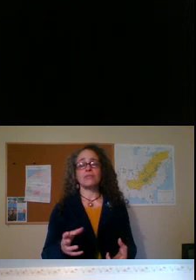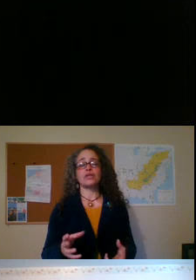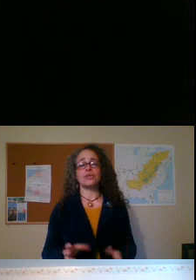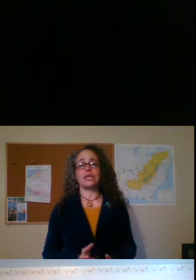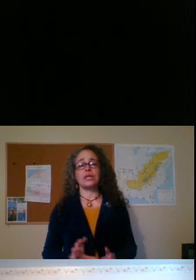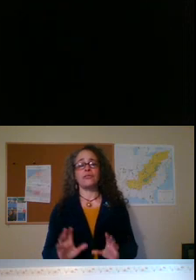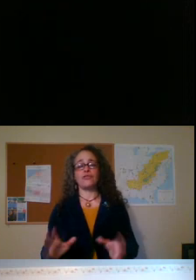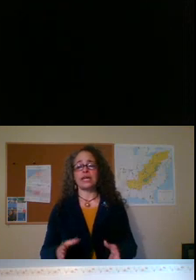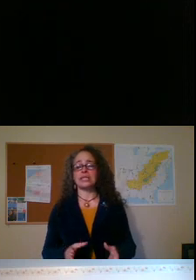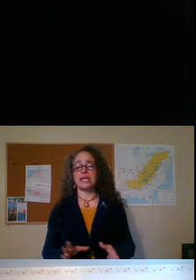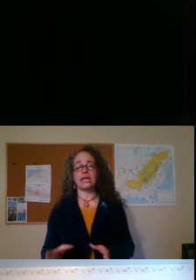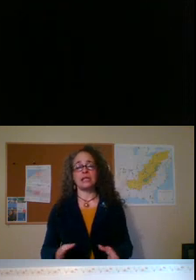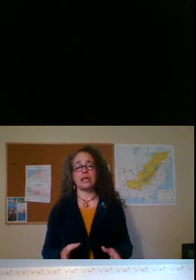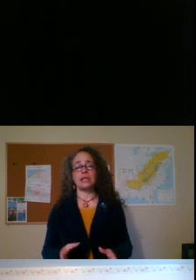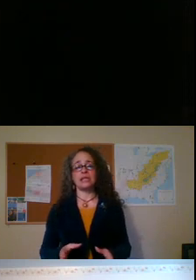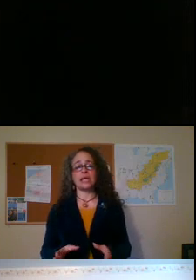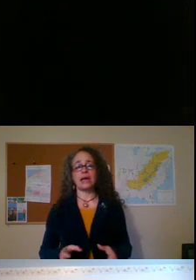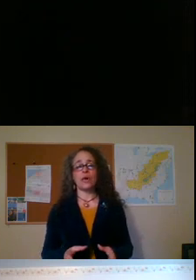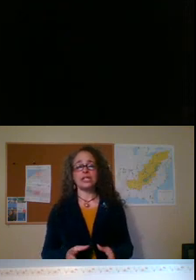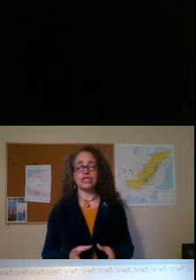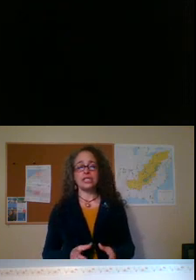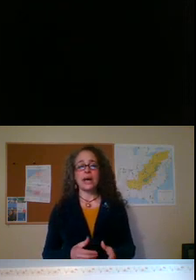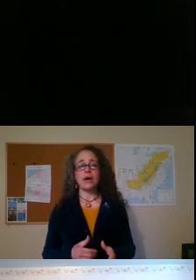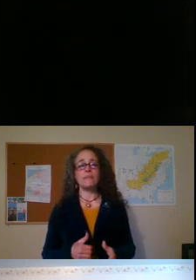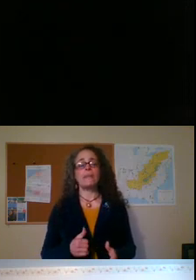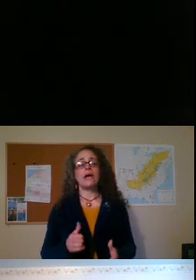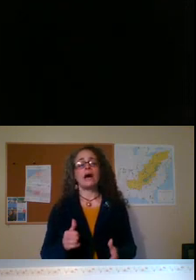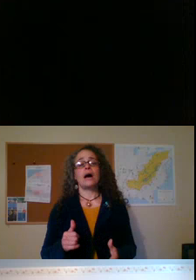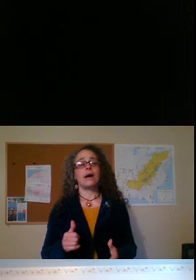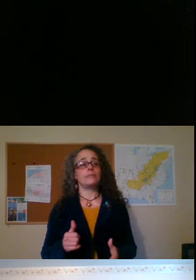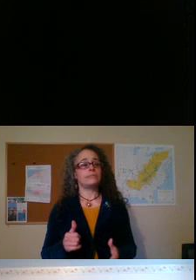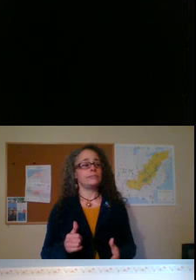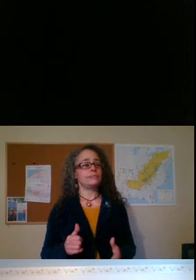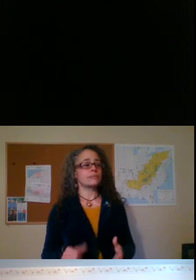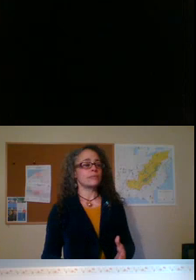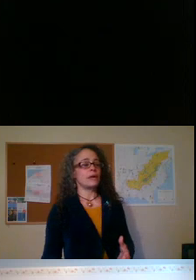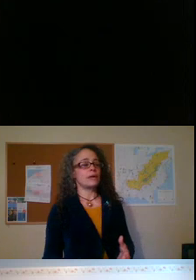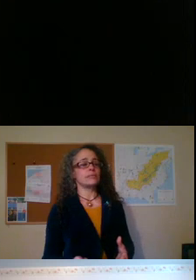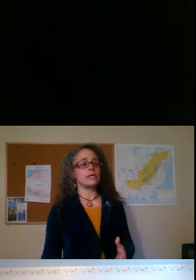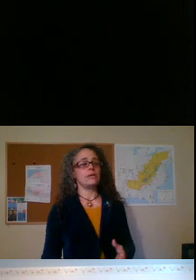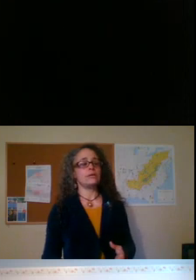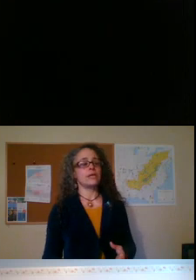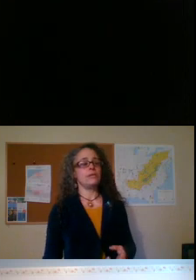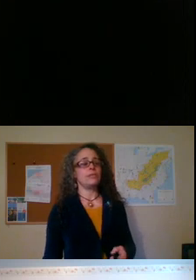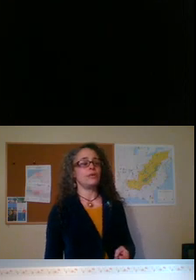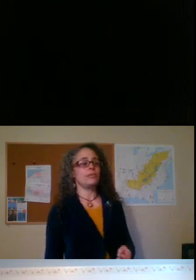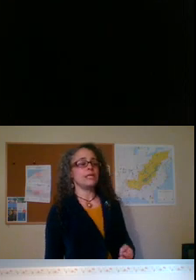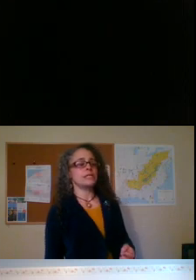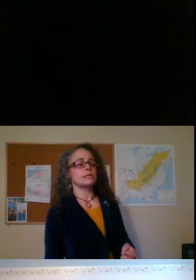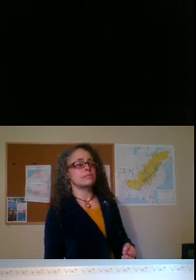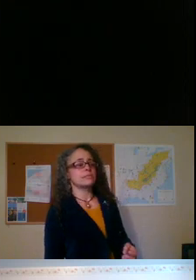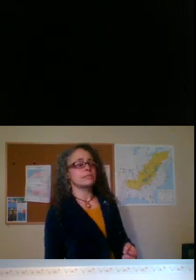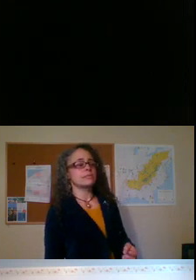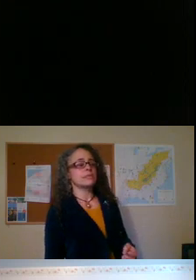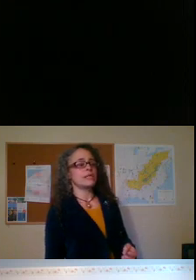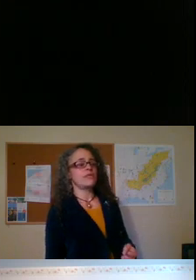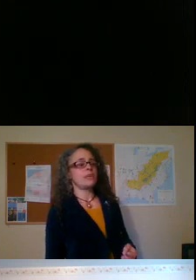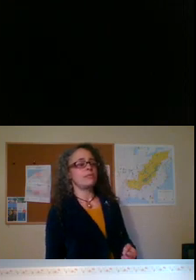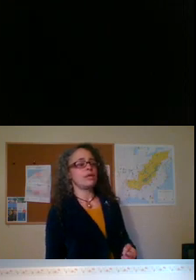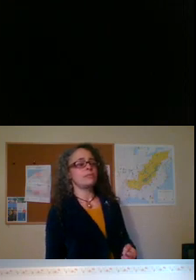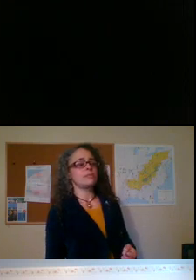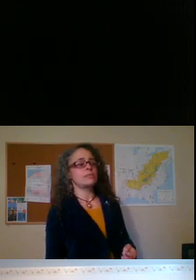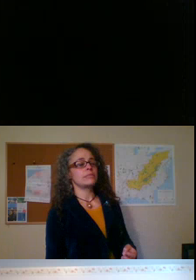you have the opportunity to fix anything that they have questions about. Oh, I got it. Oh, can you mute, please? Oh.